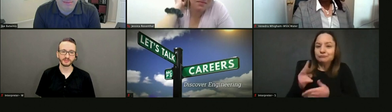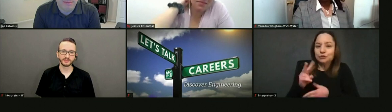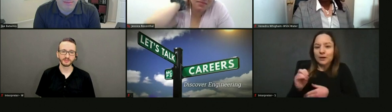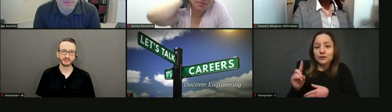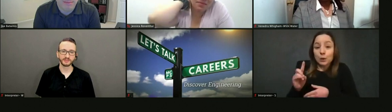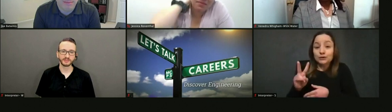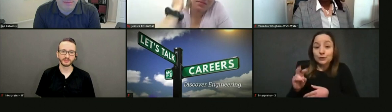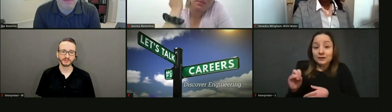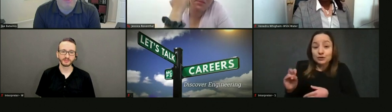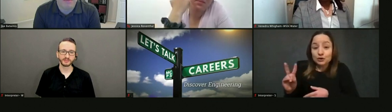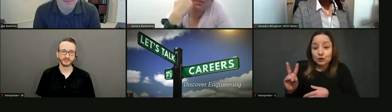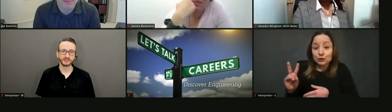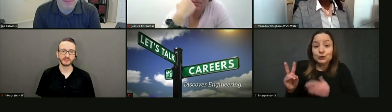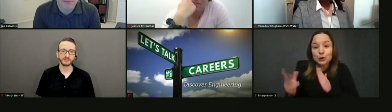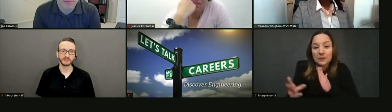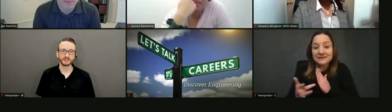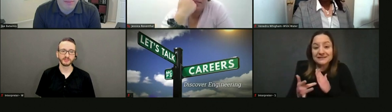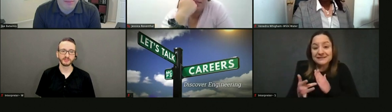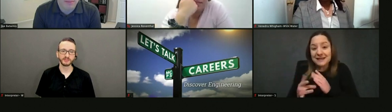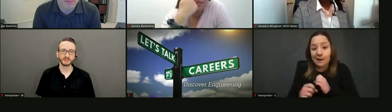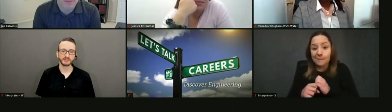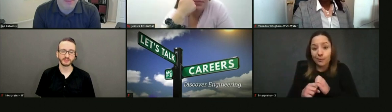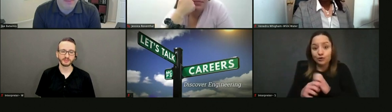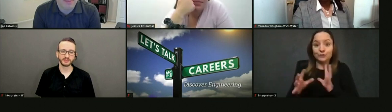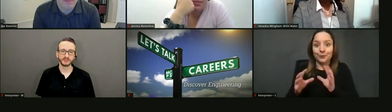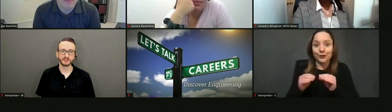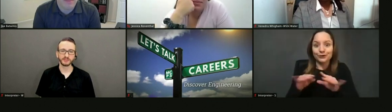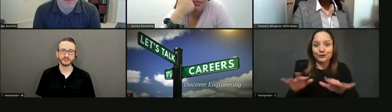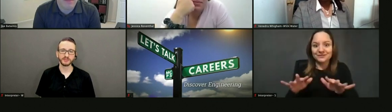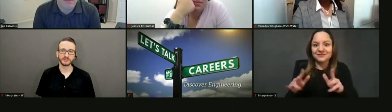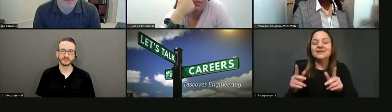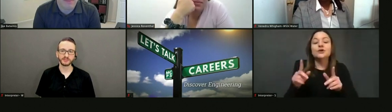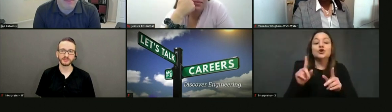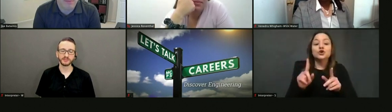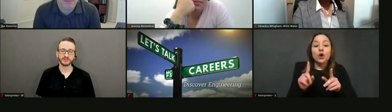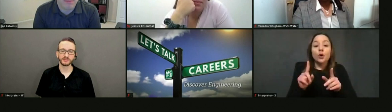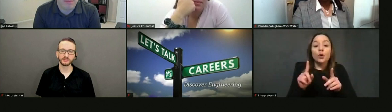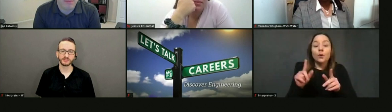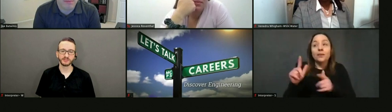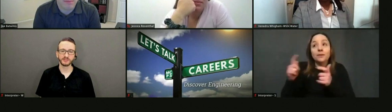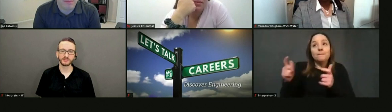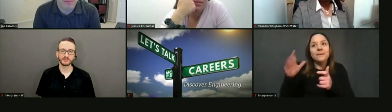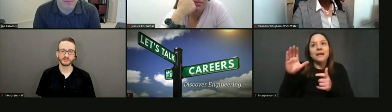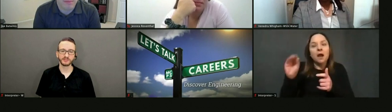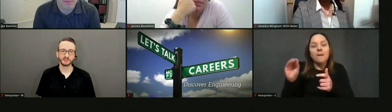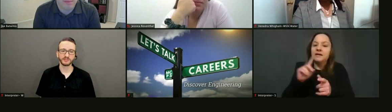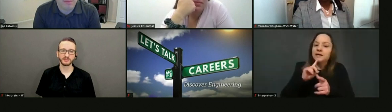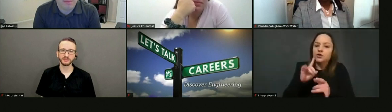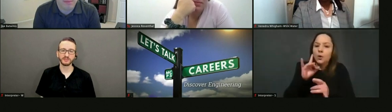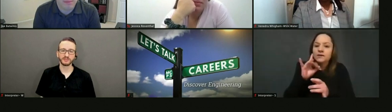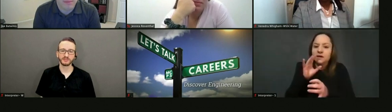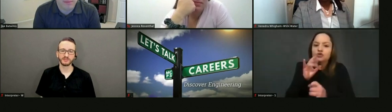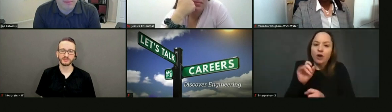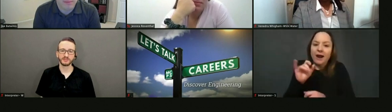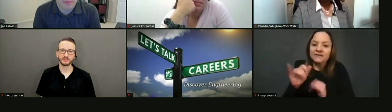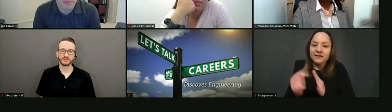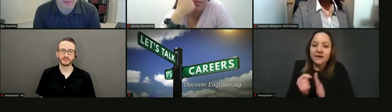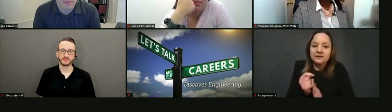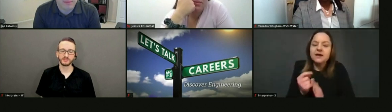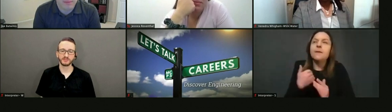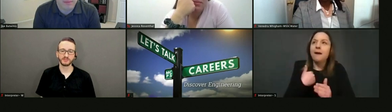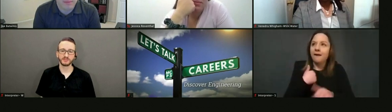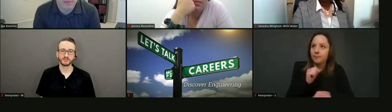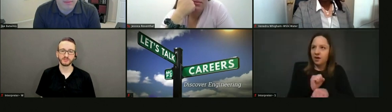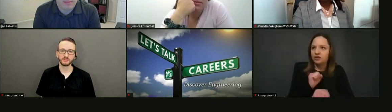bubble had just burst. So going to the big companies was definitely attractive. And I had my job secured, I